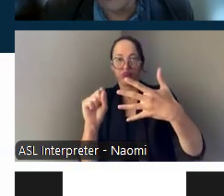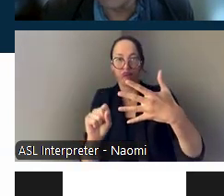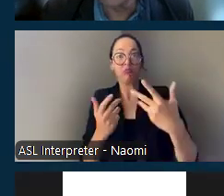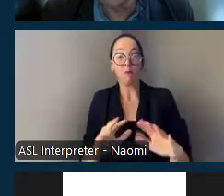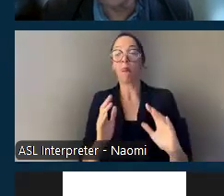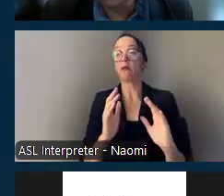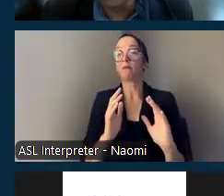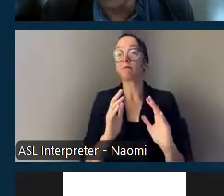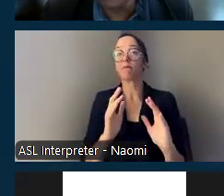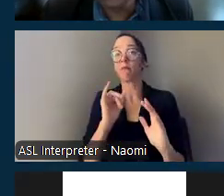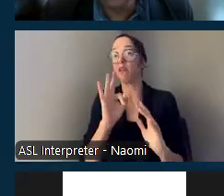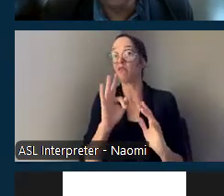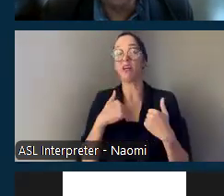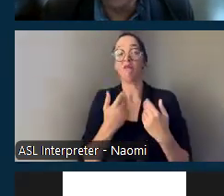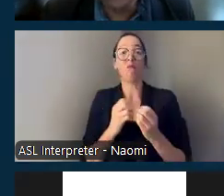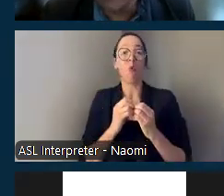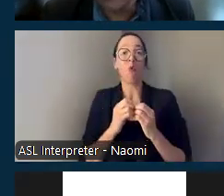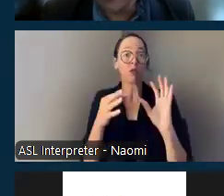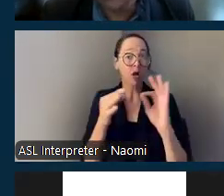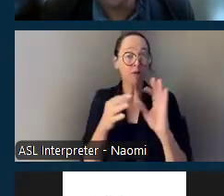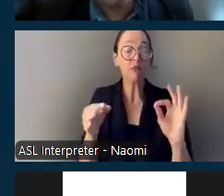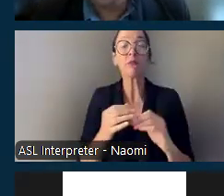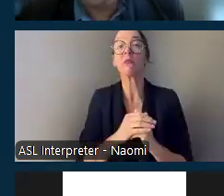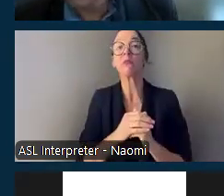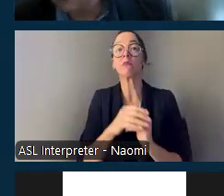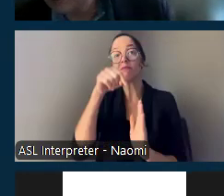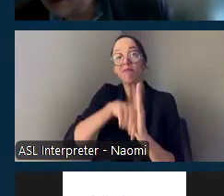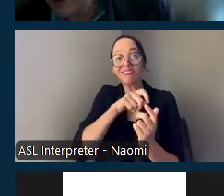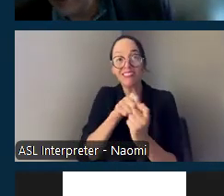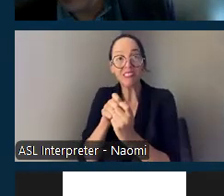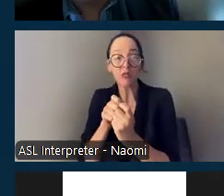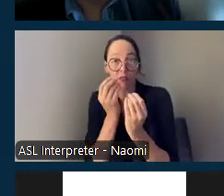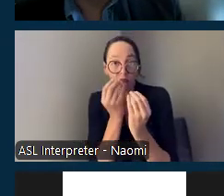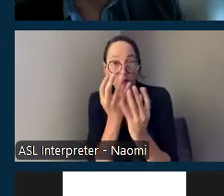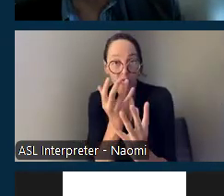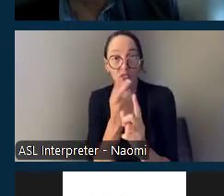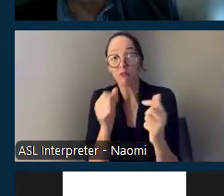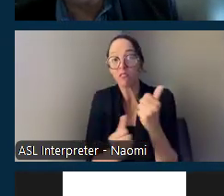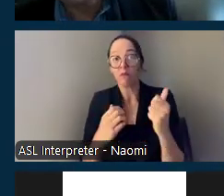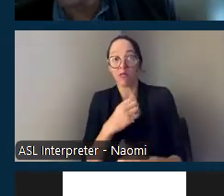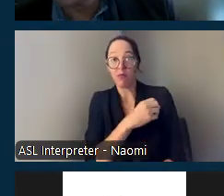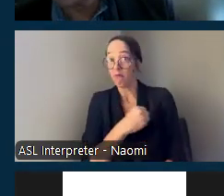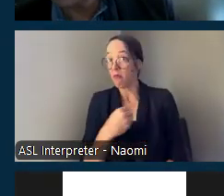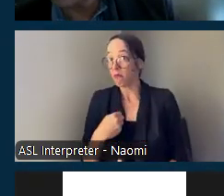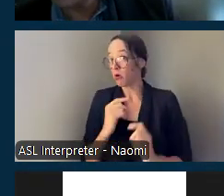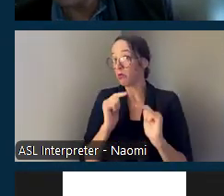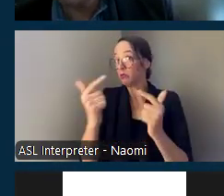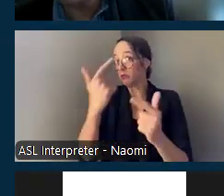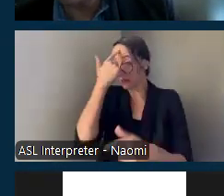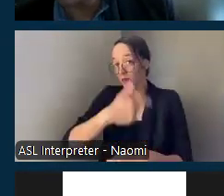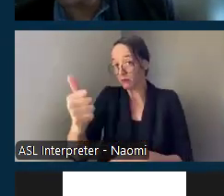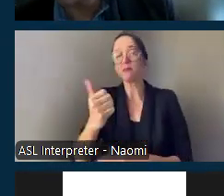further comments or details from subcommittee members. And again, appreciate the work of the